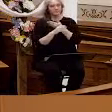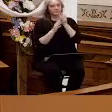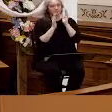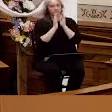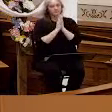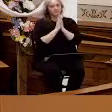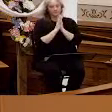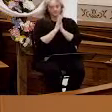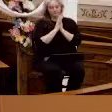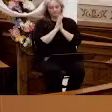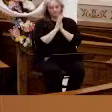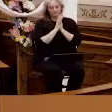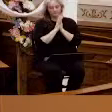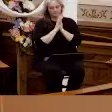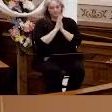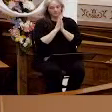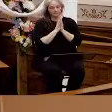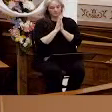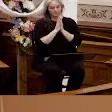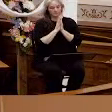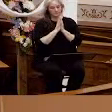Amen.